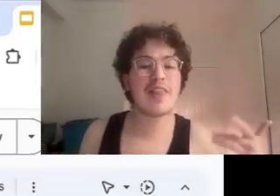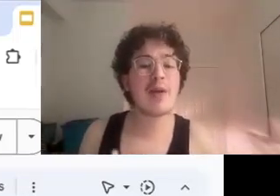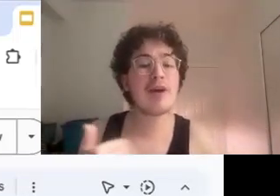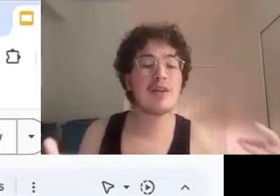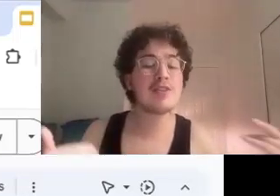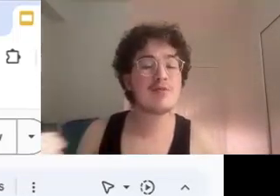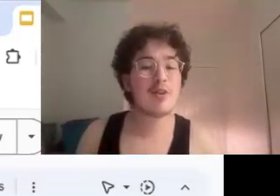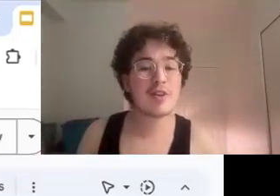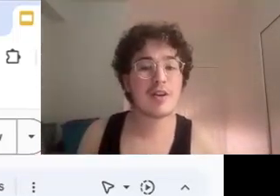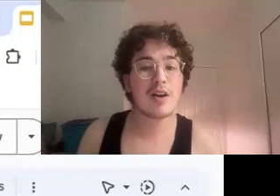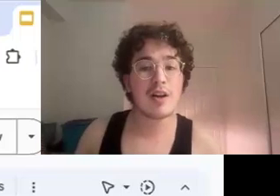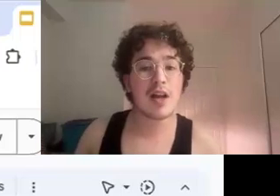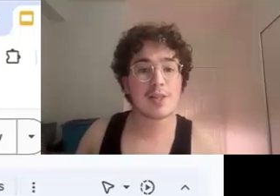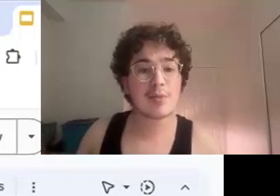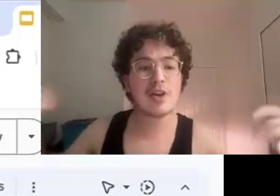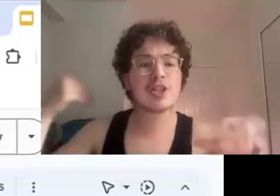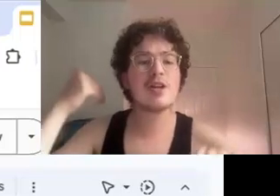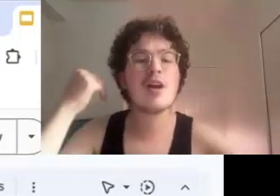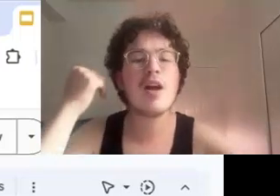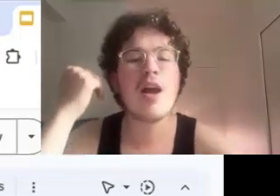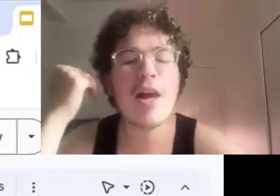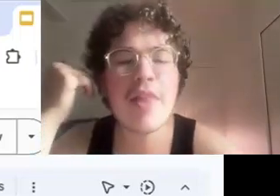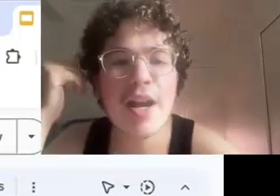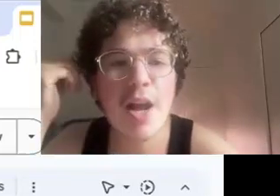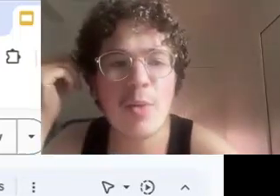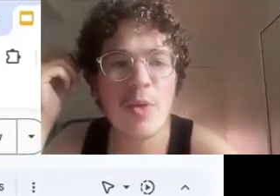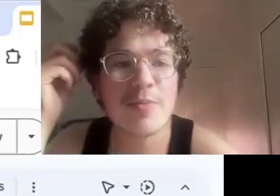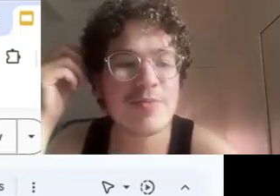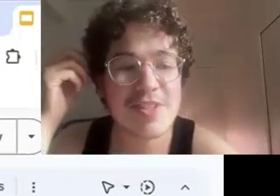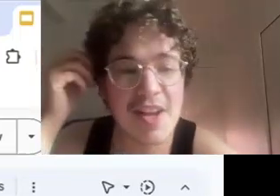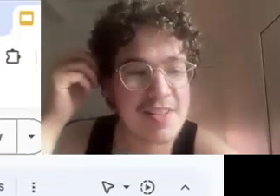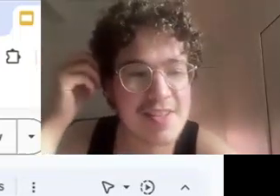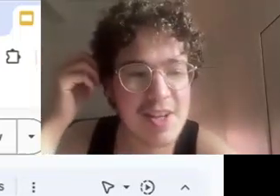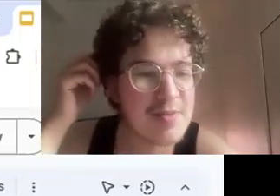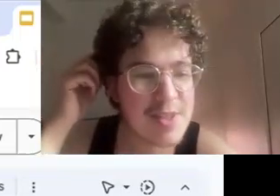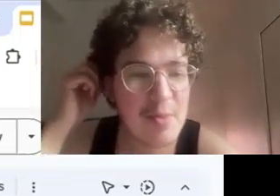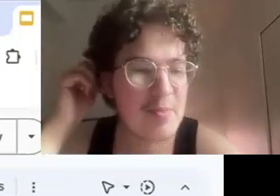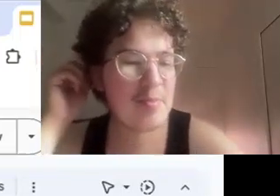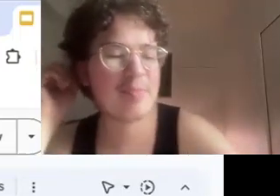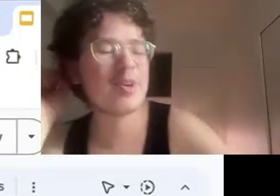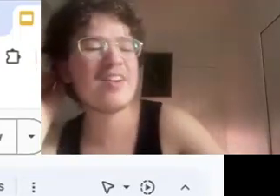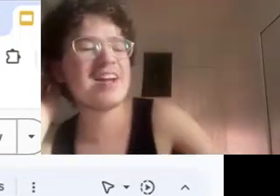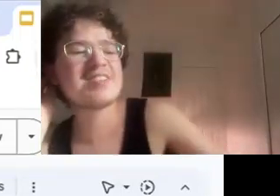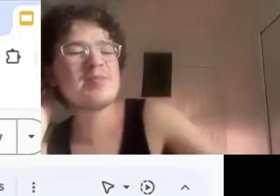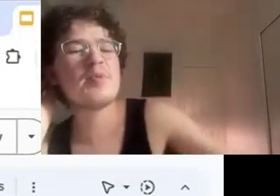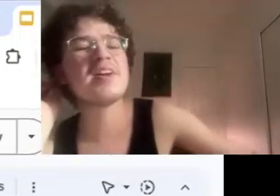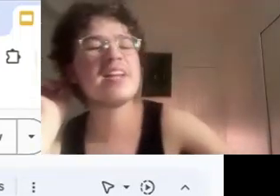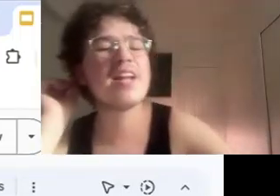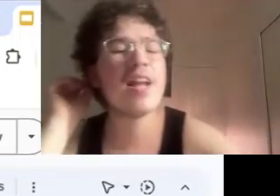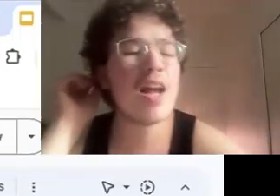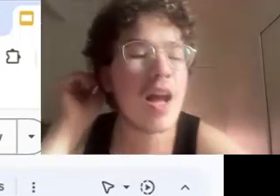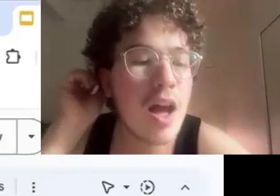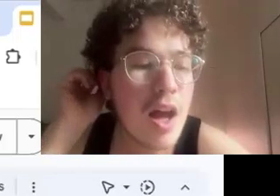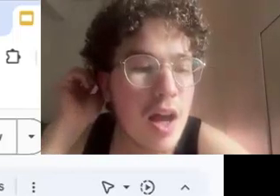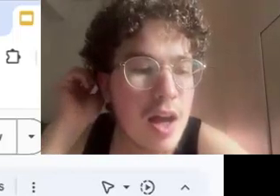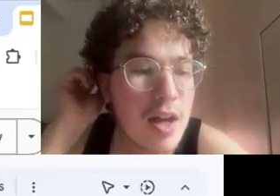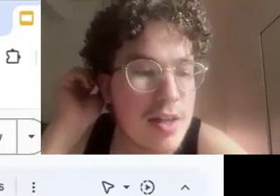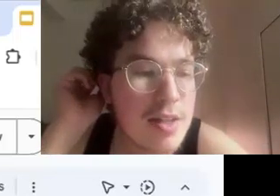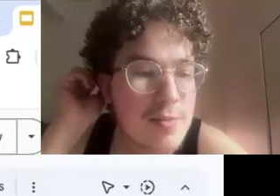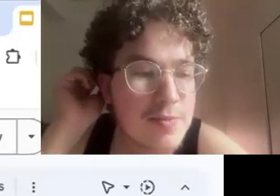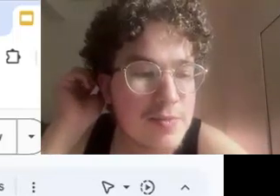permission for people in state psychiatric facilities to be involuntarily sterilized. And another important layer of context